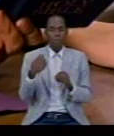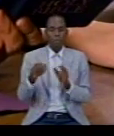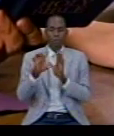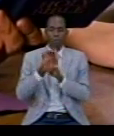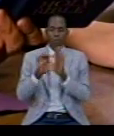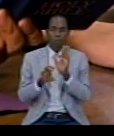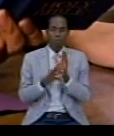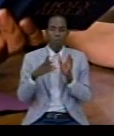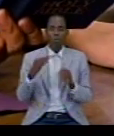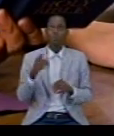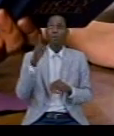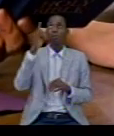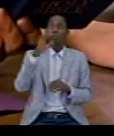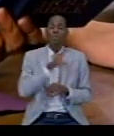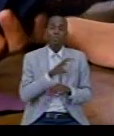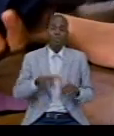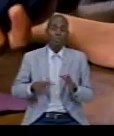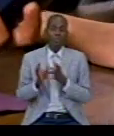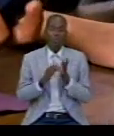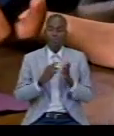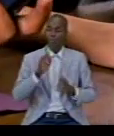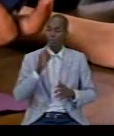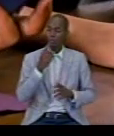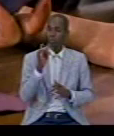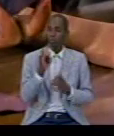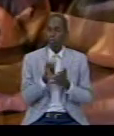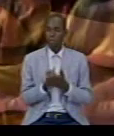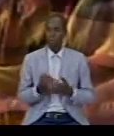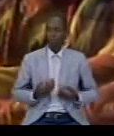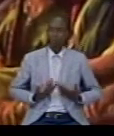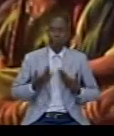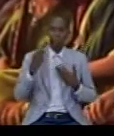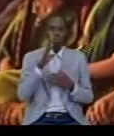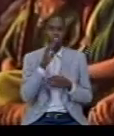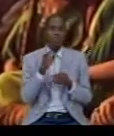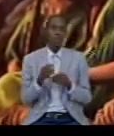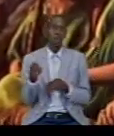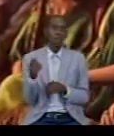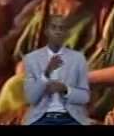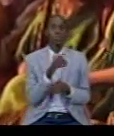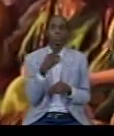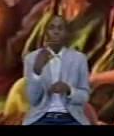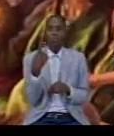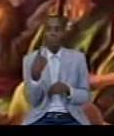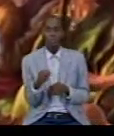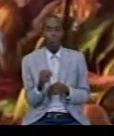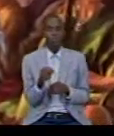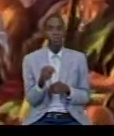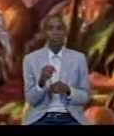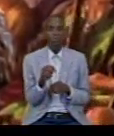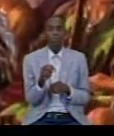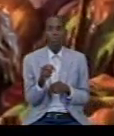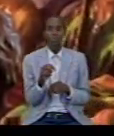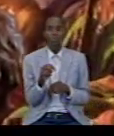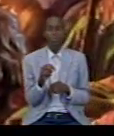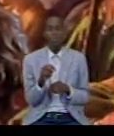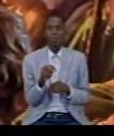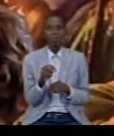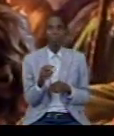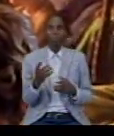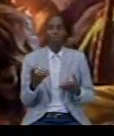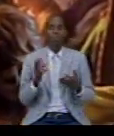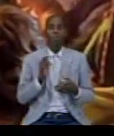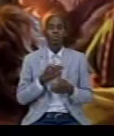seriously, that passion will be in you. The New Testament ministers were always attentive to